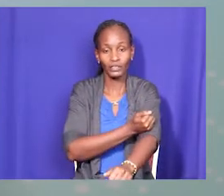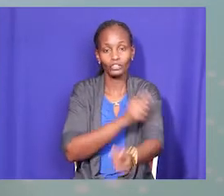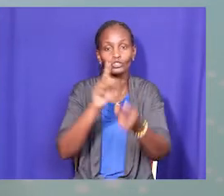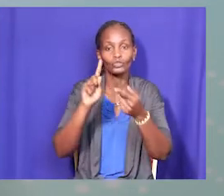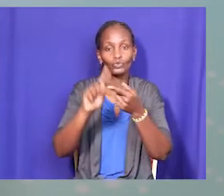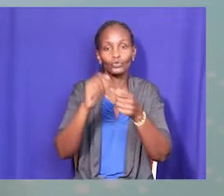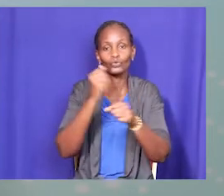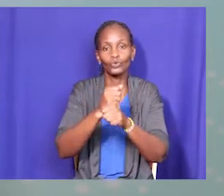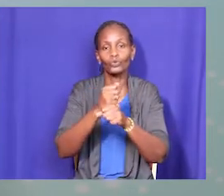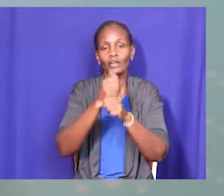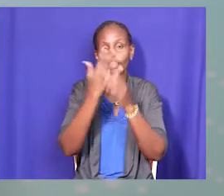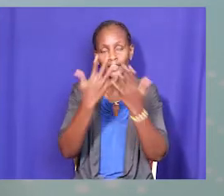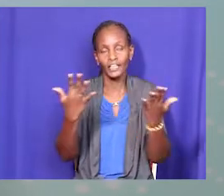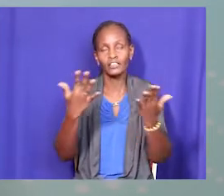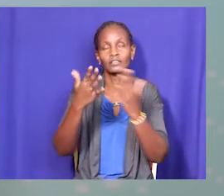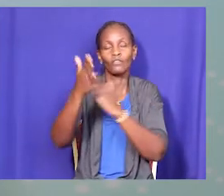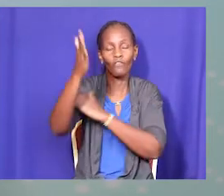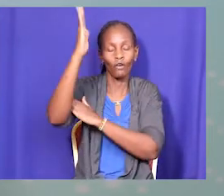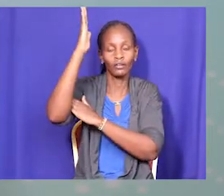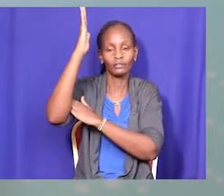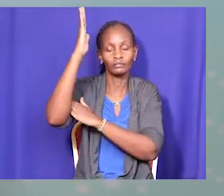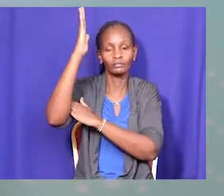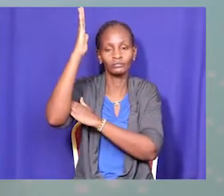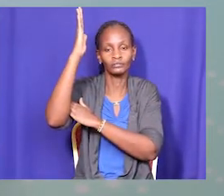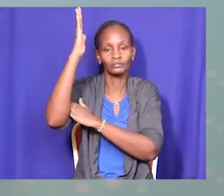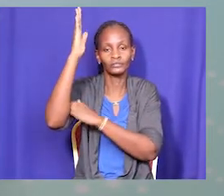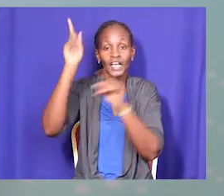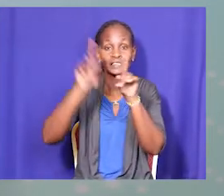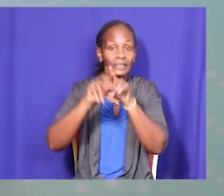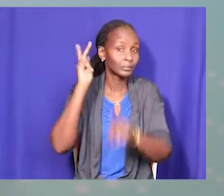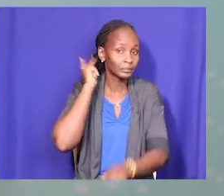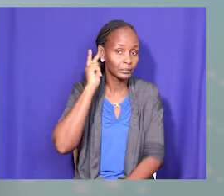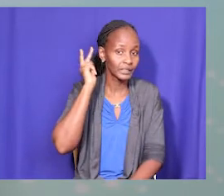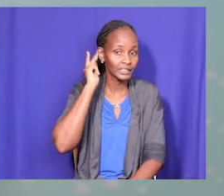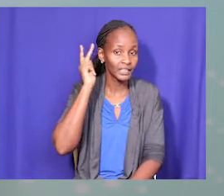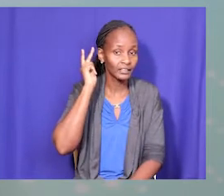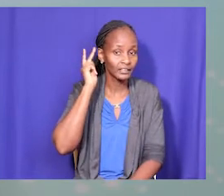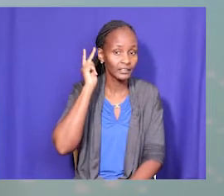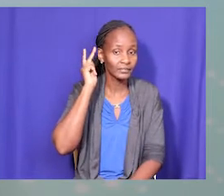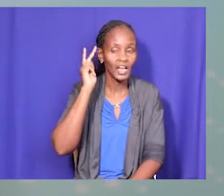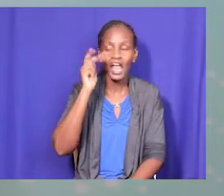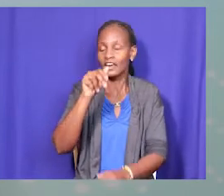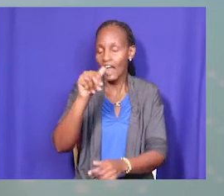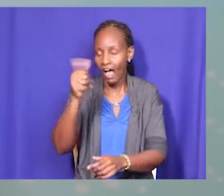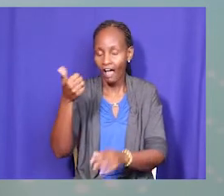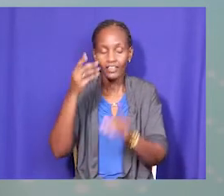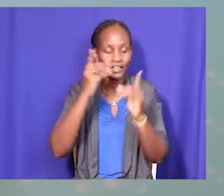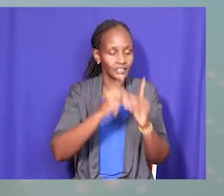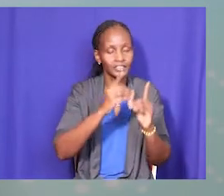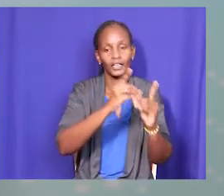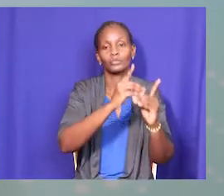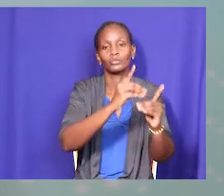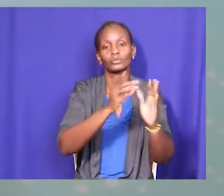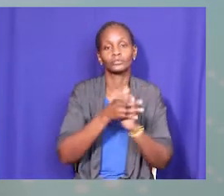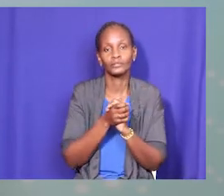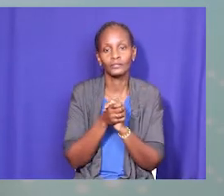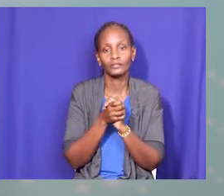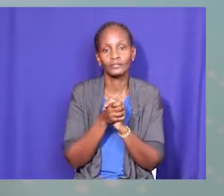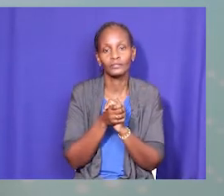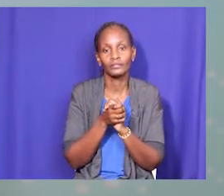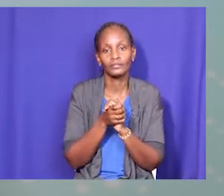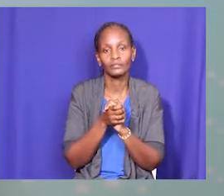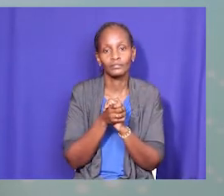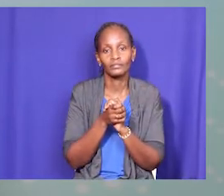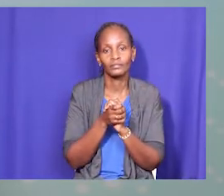the things of God, like Peter and the other disciples,